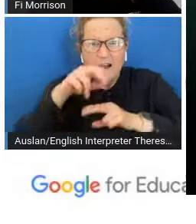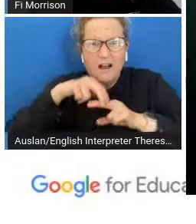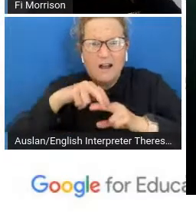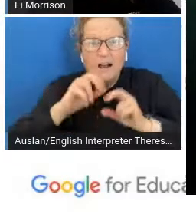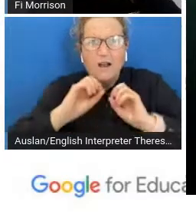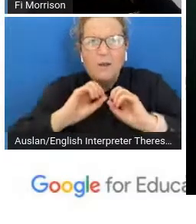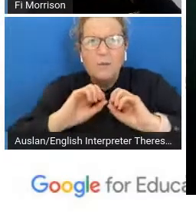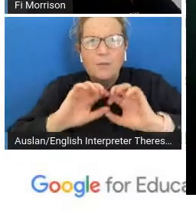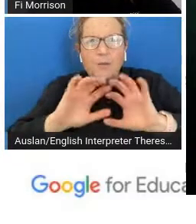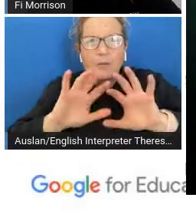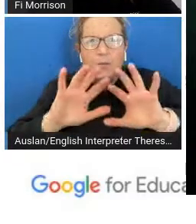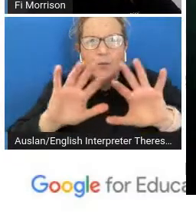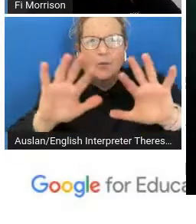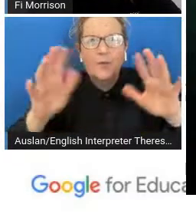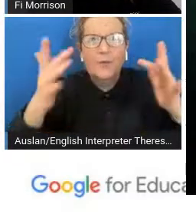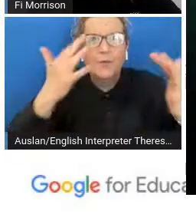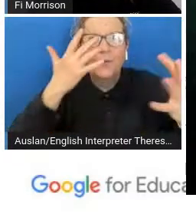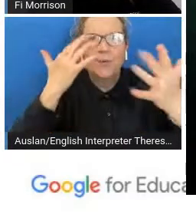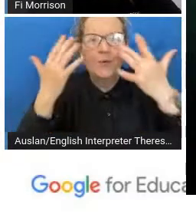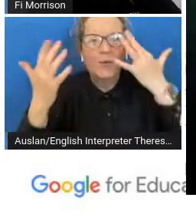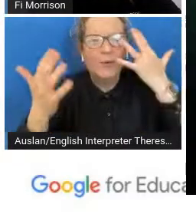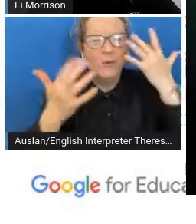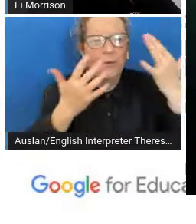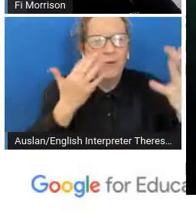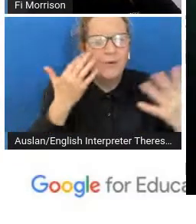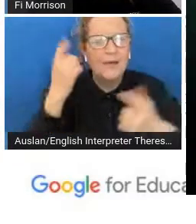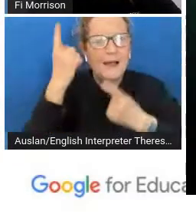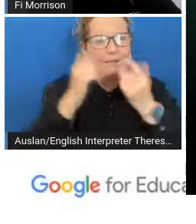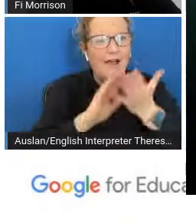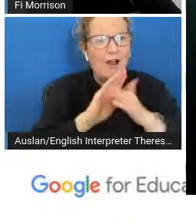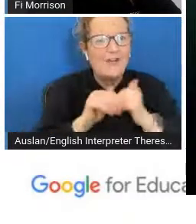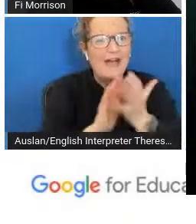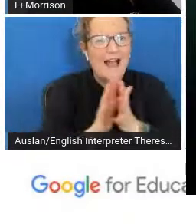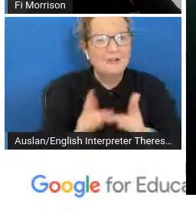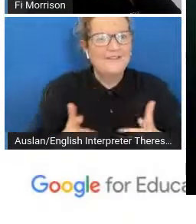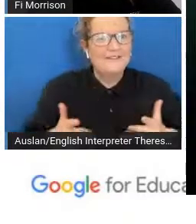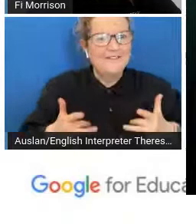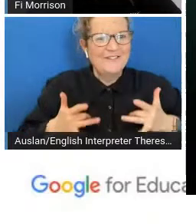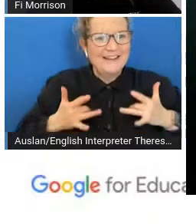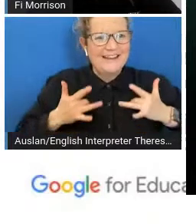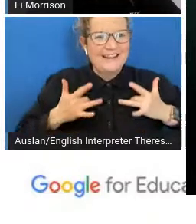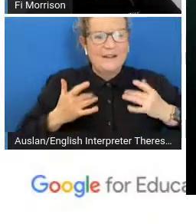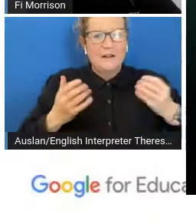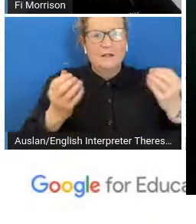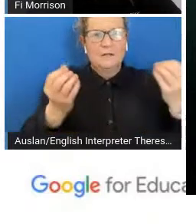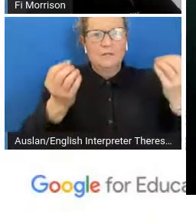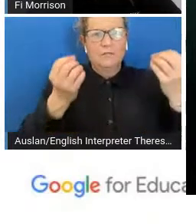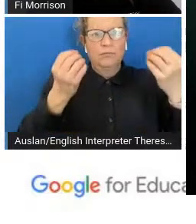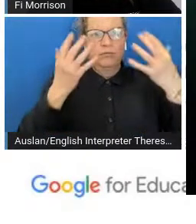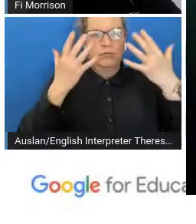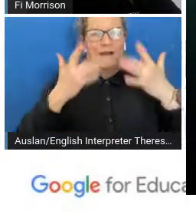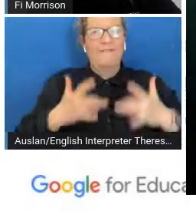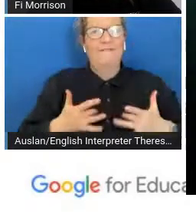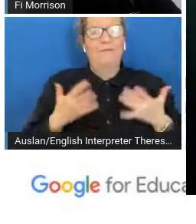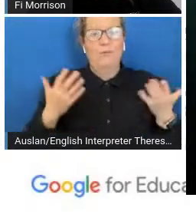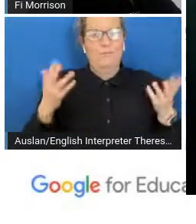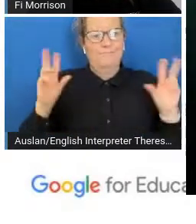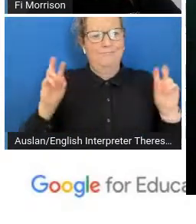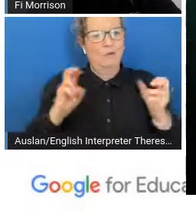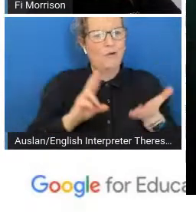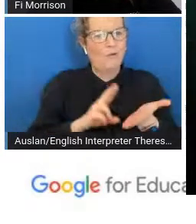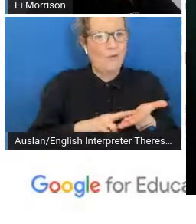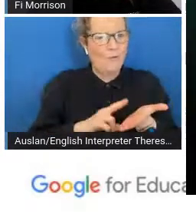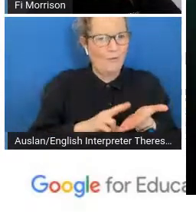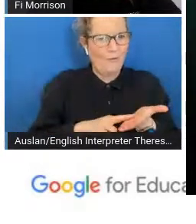how Caitlin feels, because when you turn that projector on, you'll find a sense of normality. And I'm going to use this timeless quote